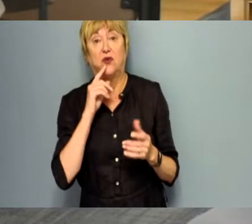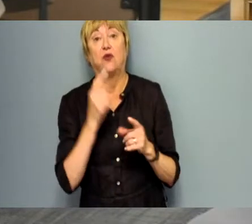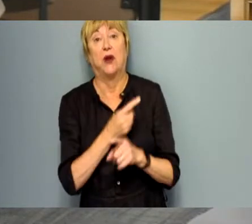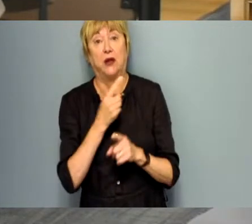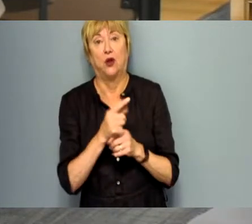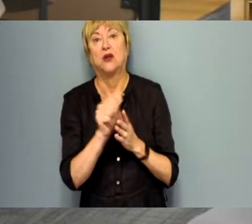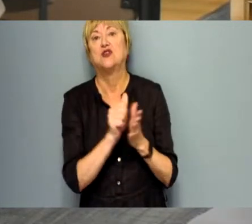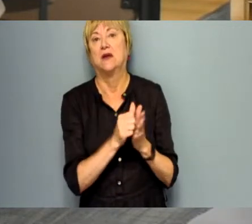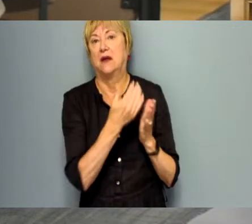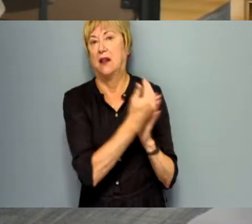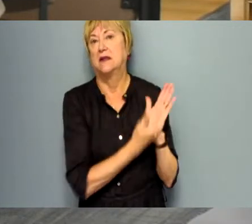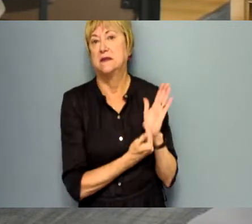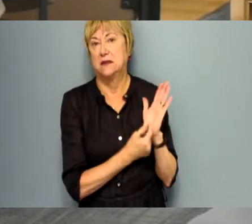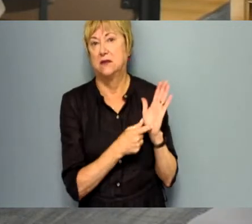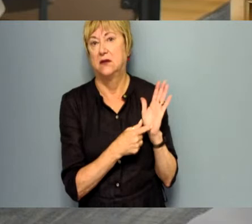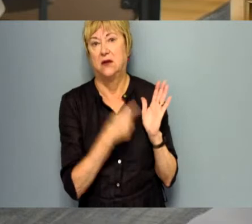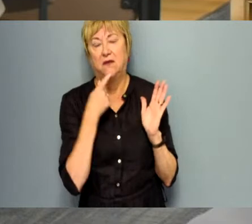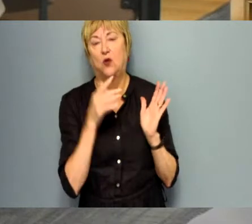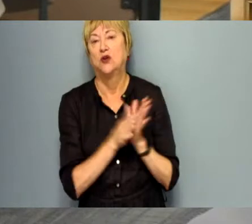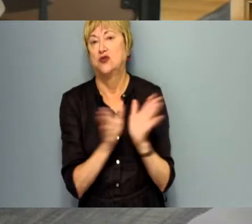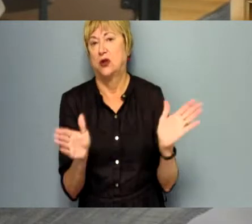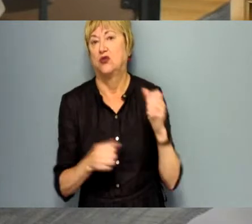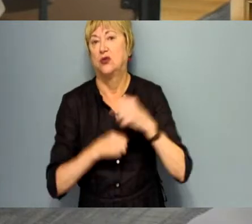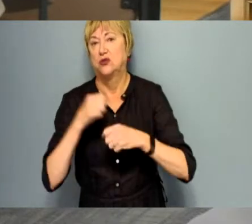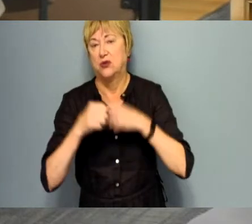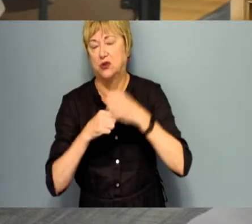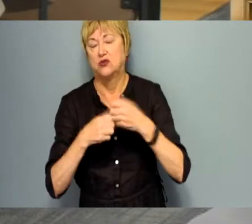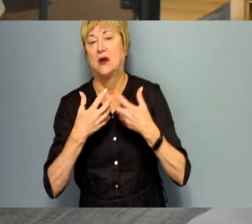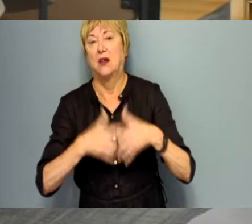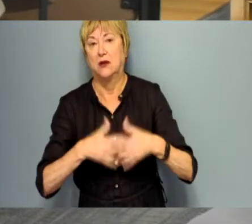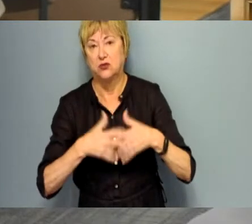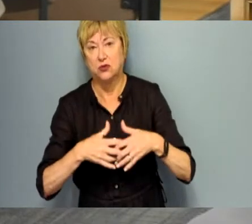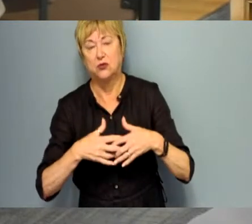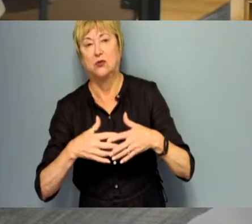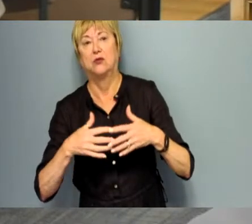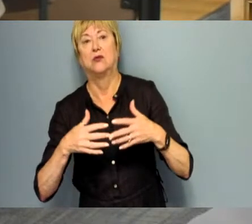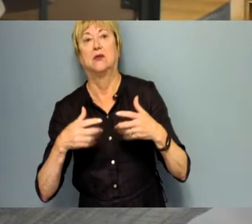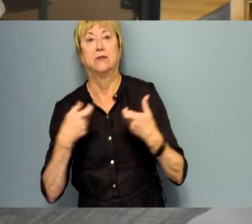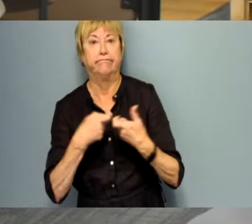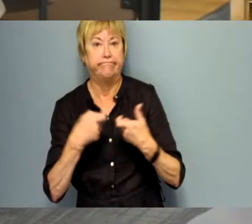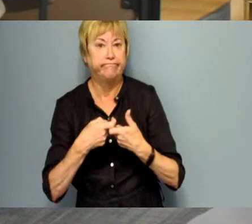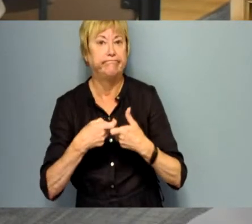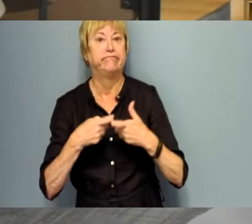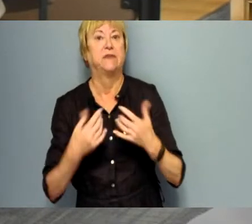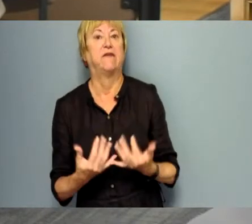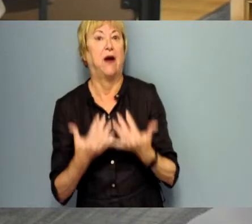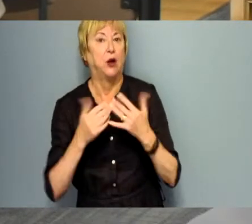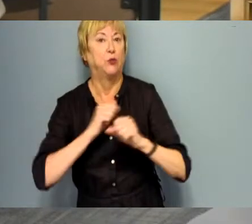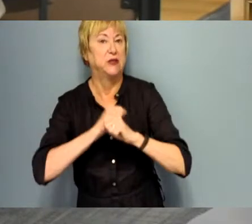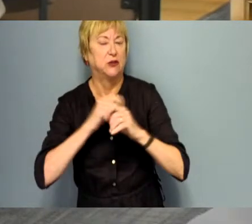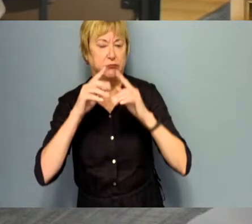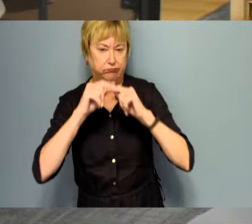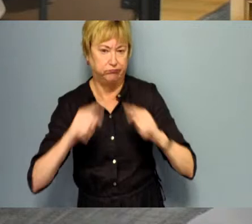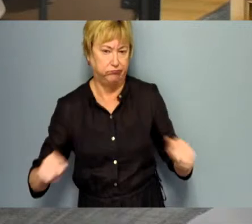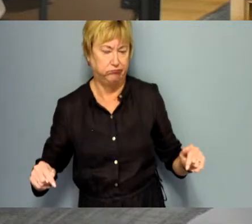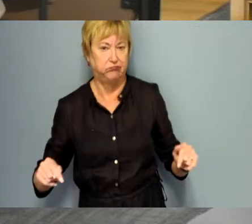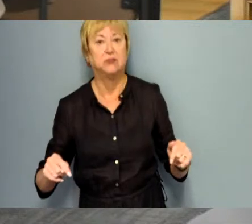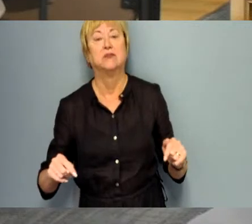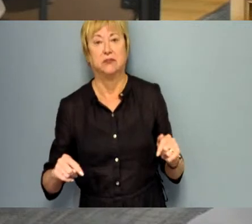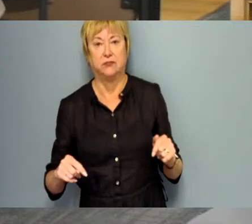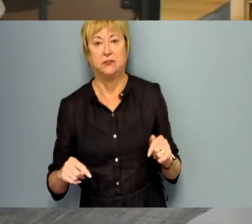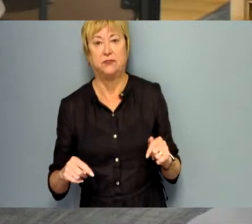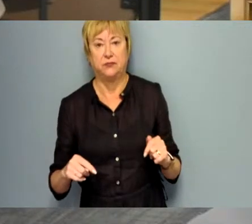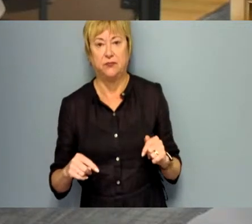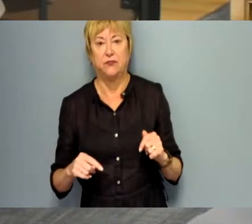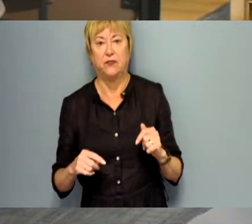here today for general construction, electrical, mechanical, plumbing, and fire protection would actually be the firms that would